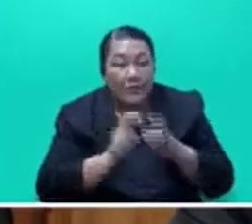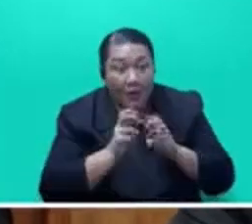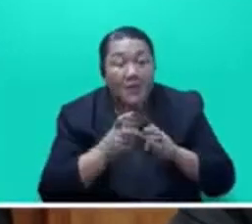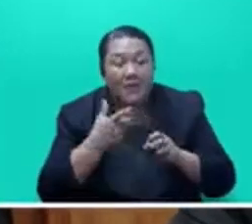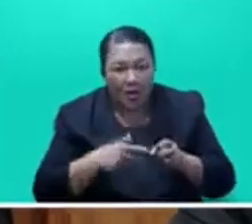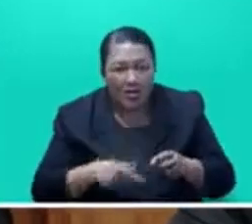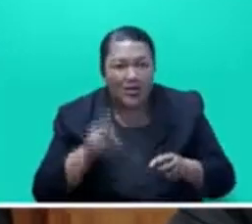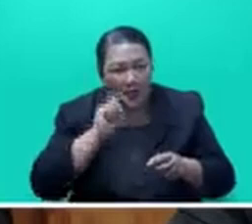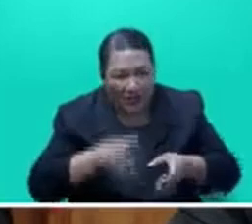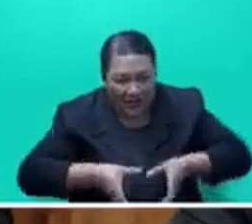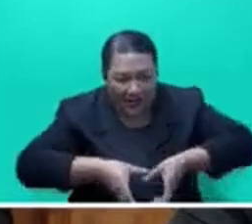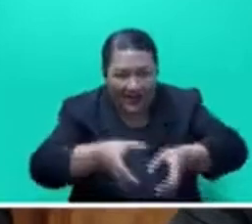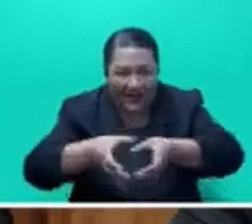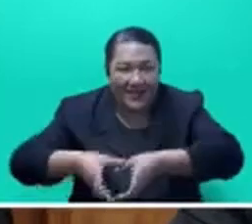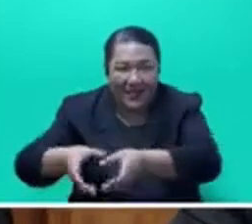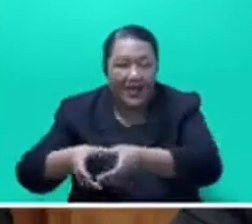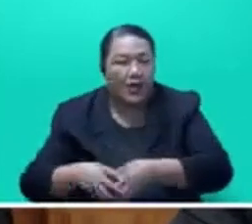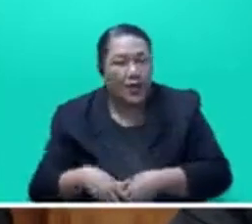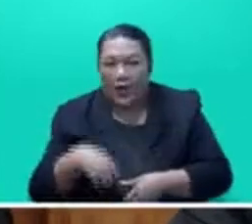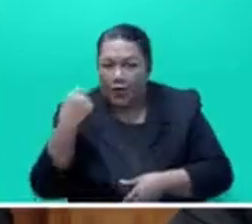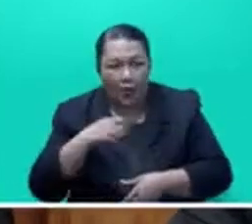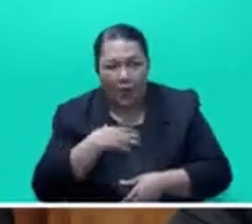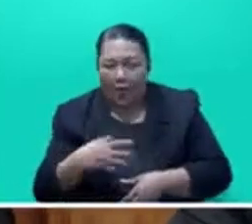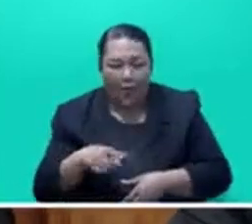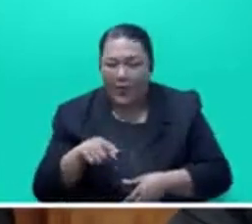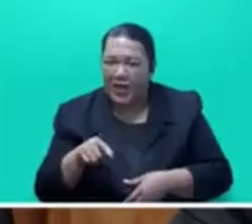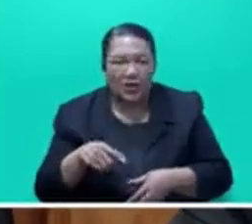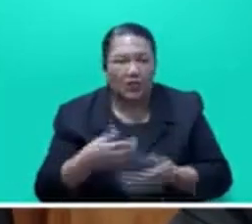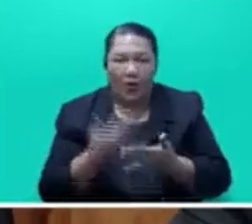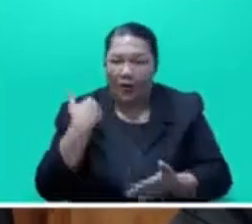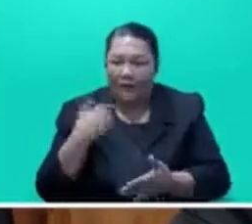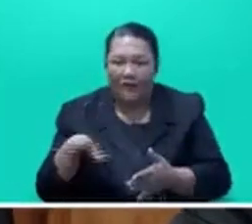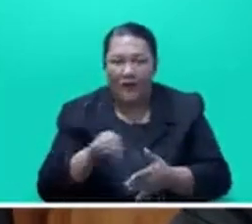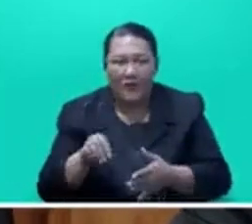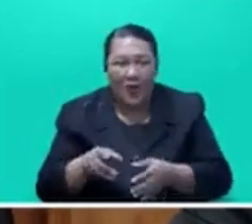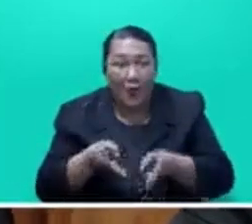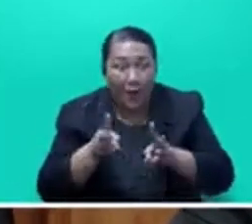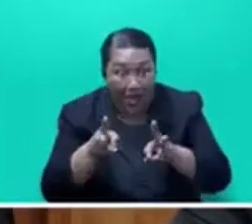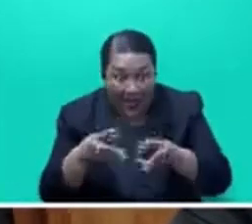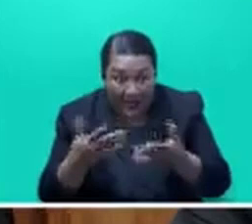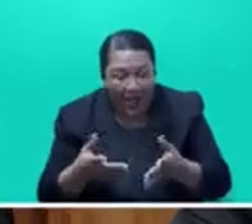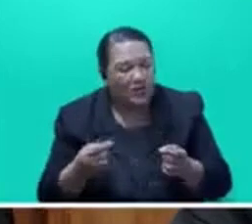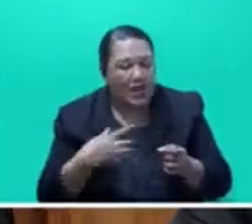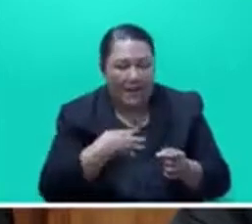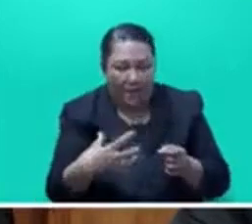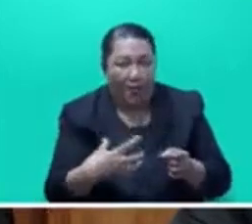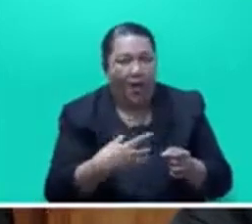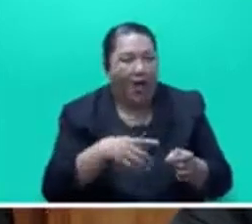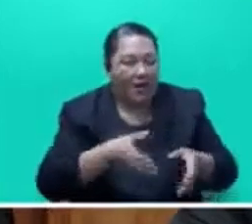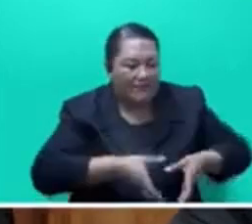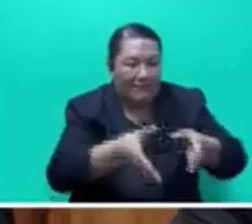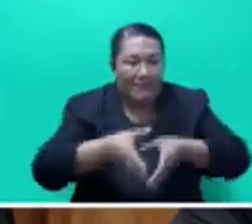intervention. We cannot continue to bleed at this rate. In addition, non-revenue water, in other words, the water that gets lost through leakage, is